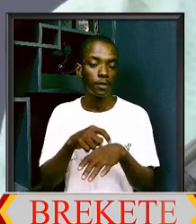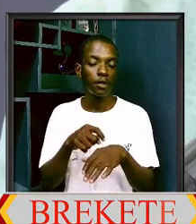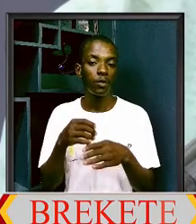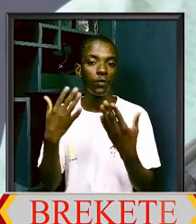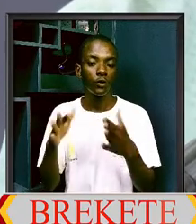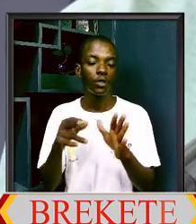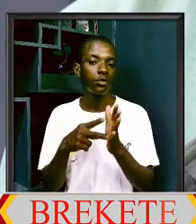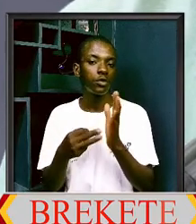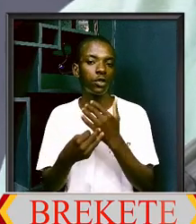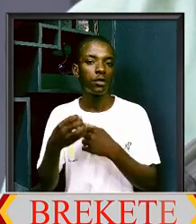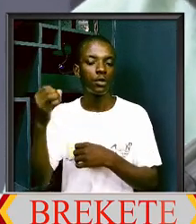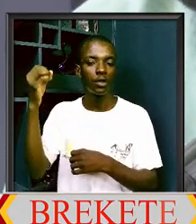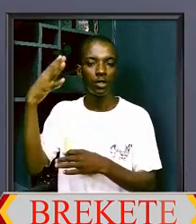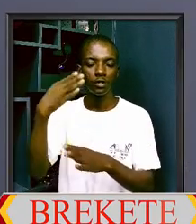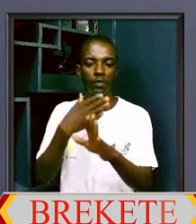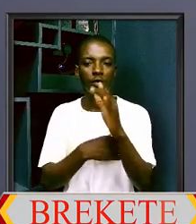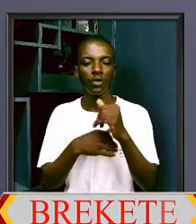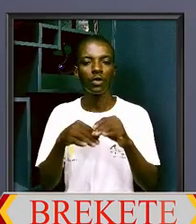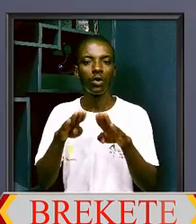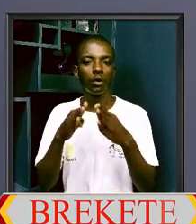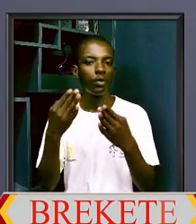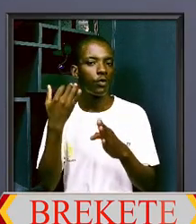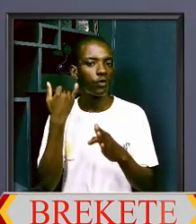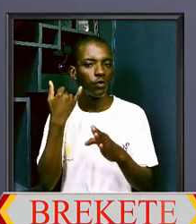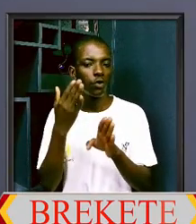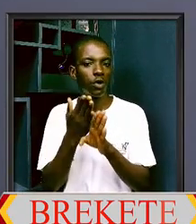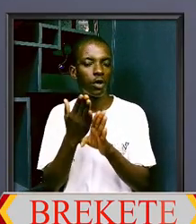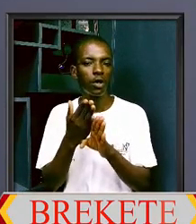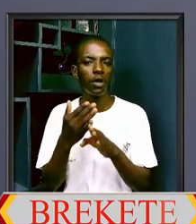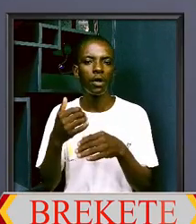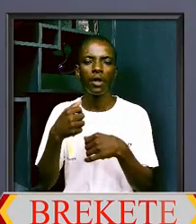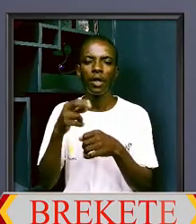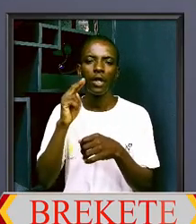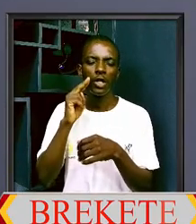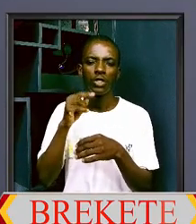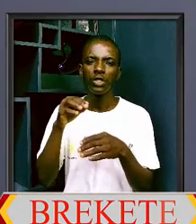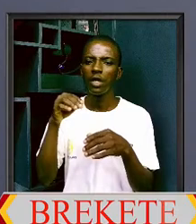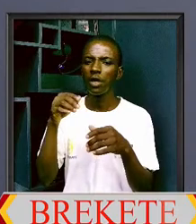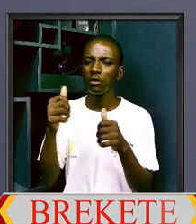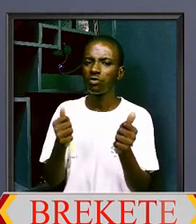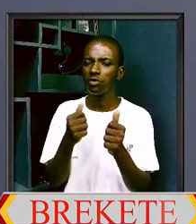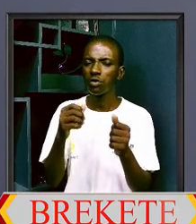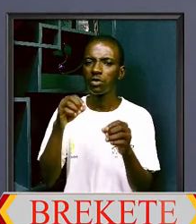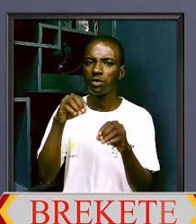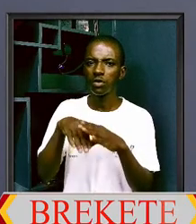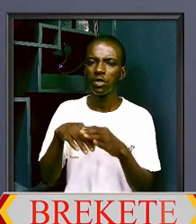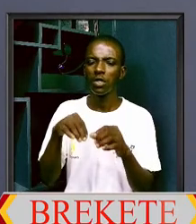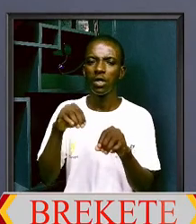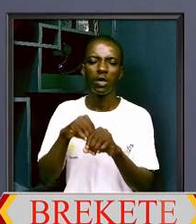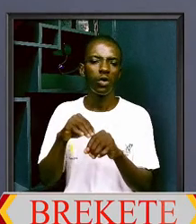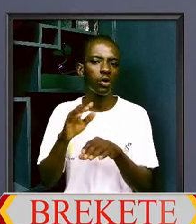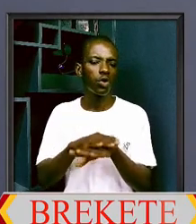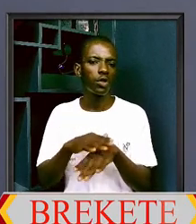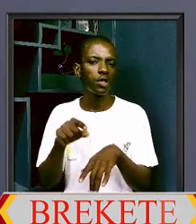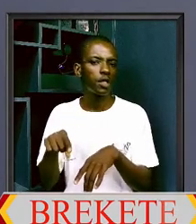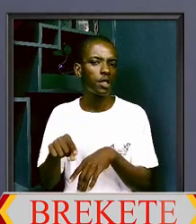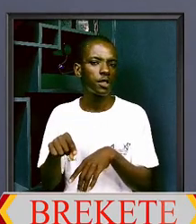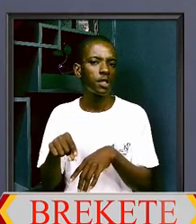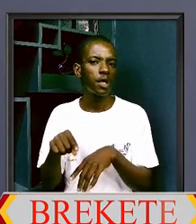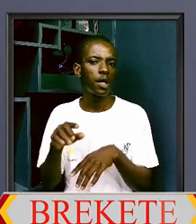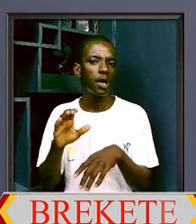today by the grace of God uh we go open telephone line make Nigerians follow chuk M on this